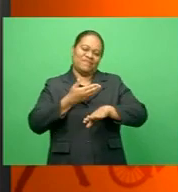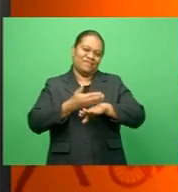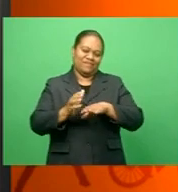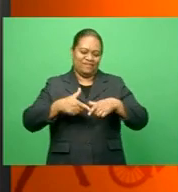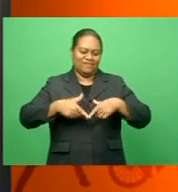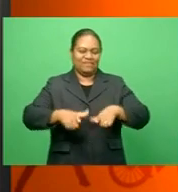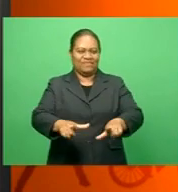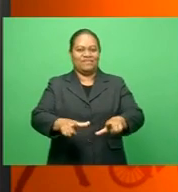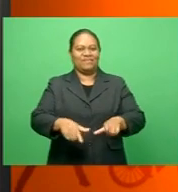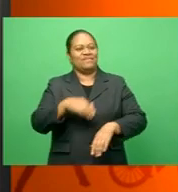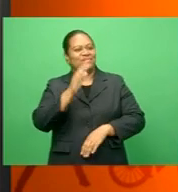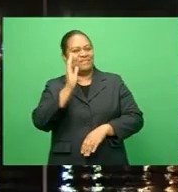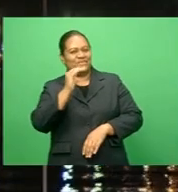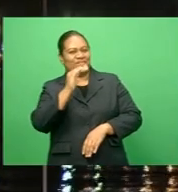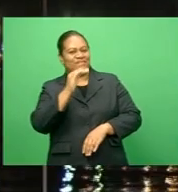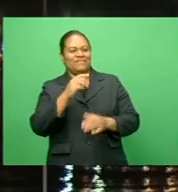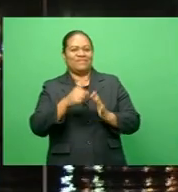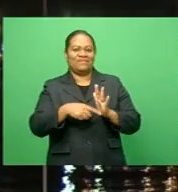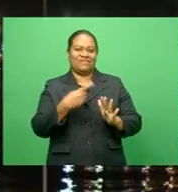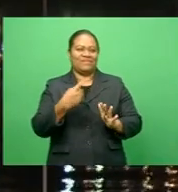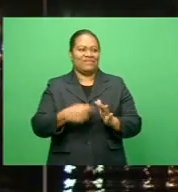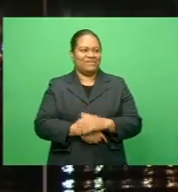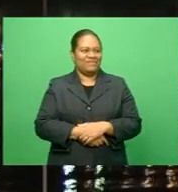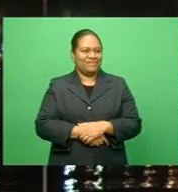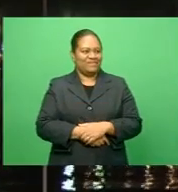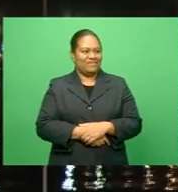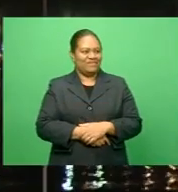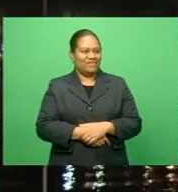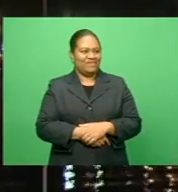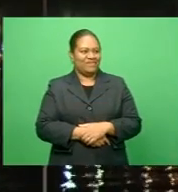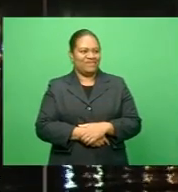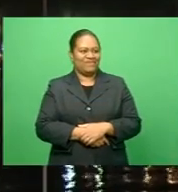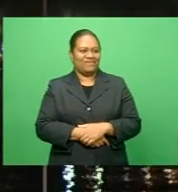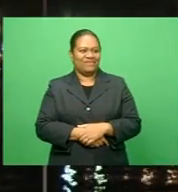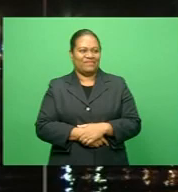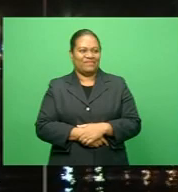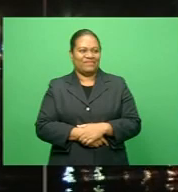journey. Nisamwadi, Jackie. Thank you so much.